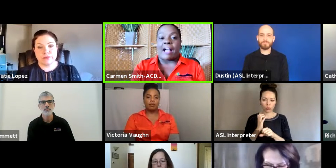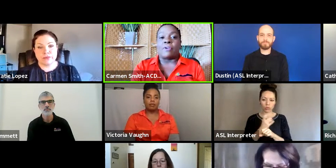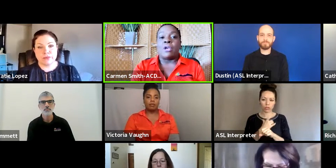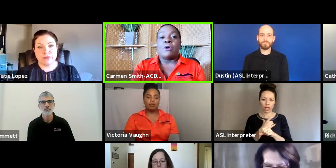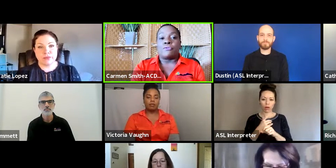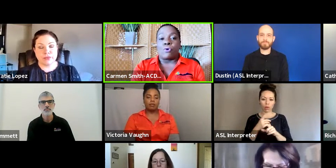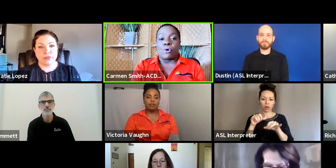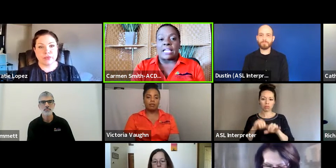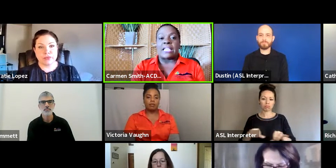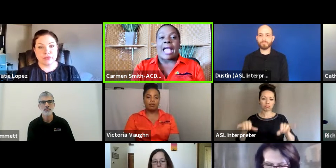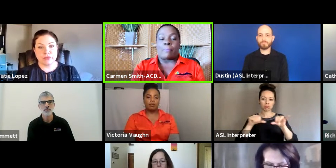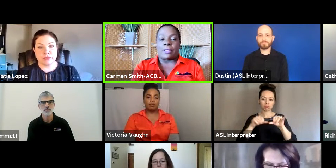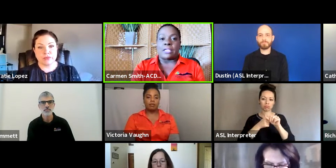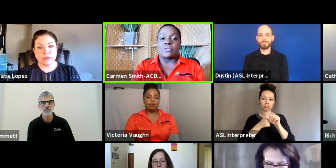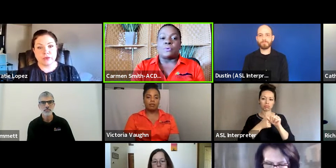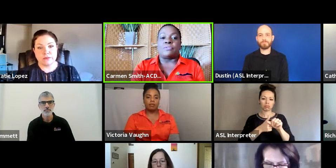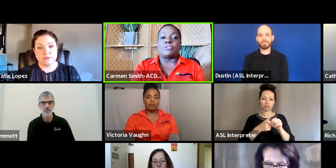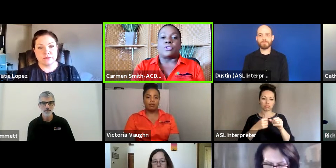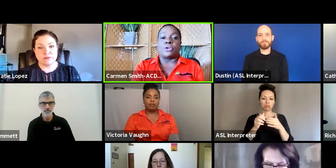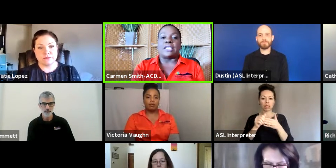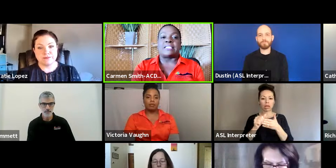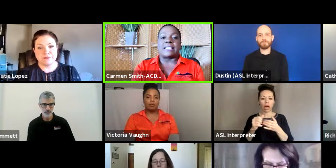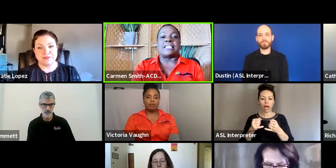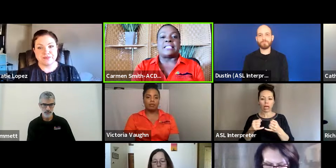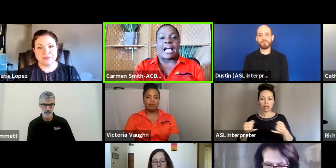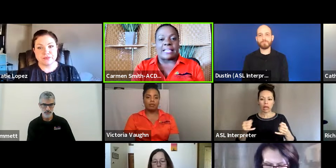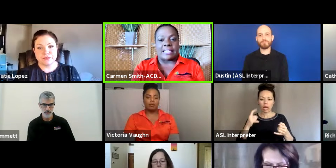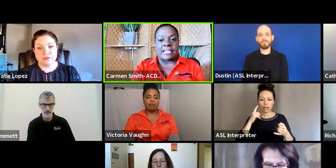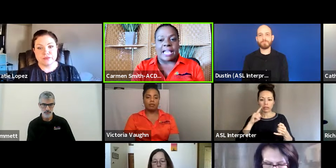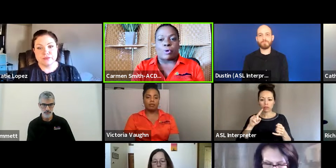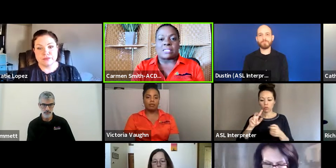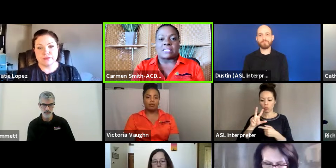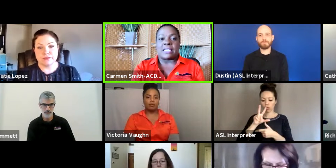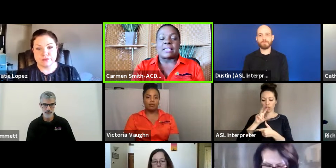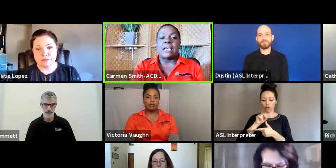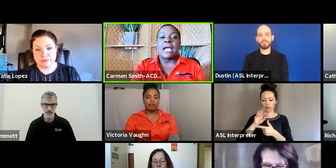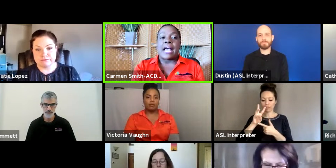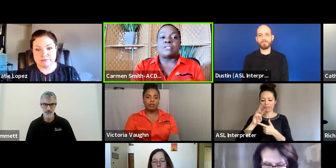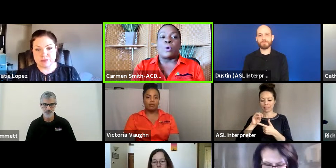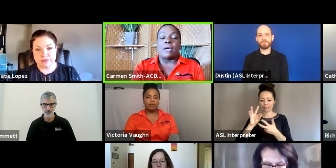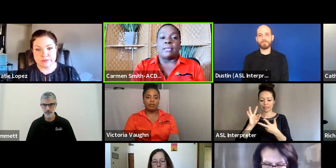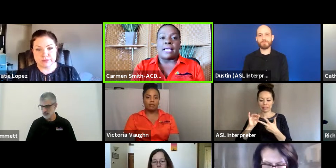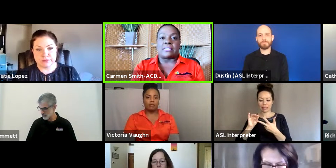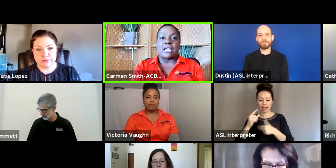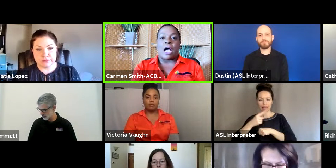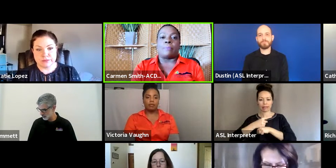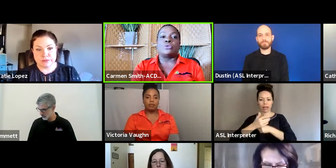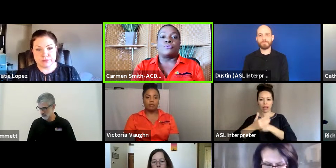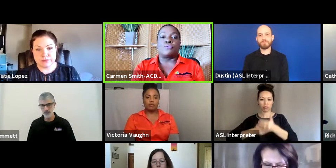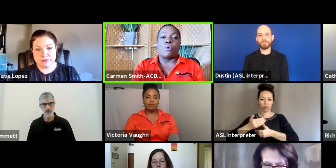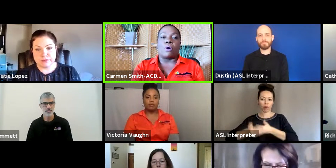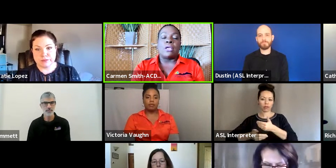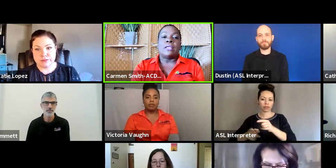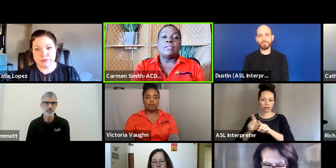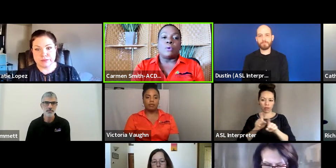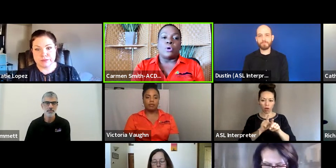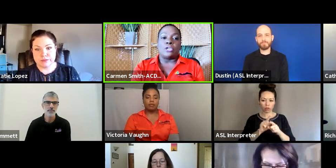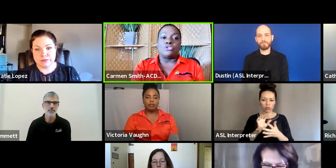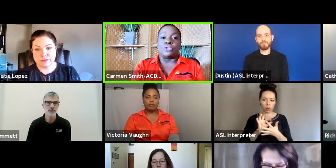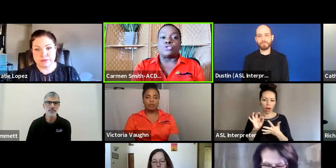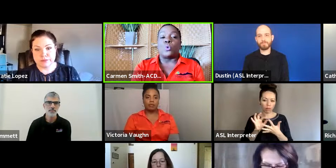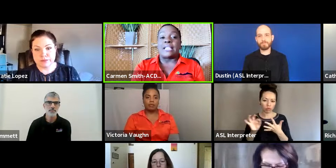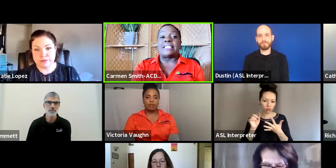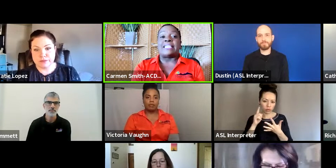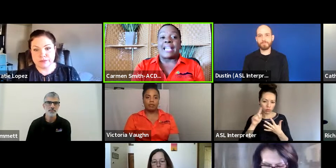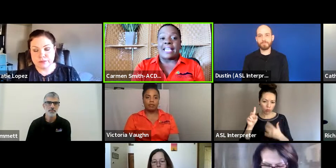we currently have for any applicants with the 30, 60, 90-day process, as well as the option for